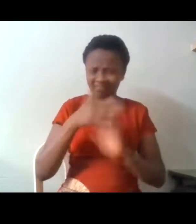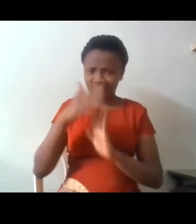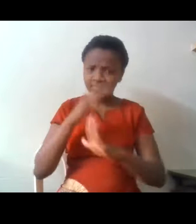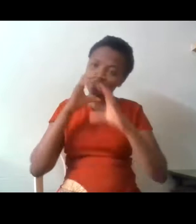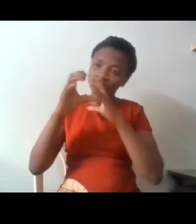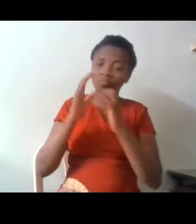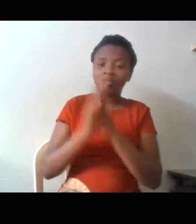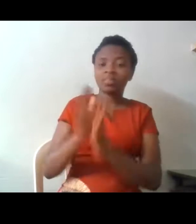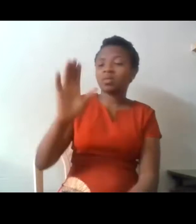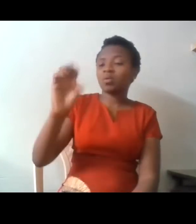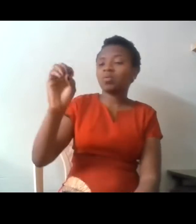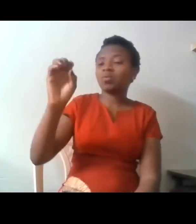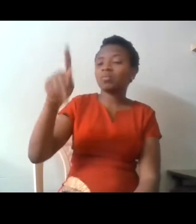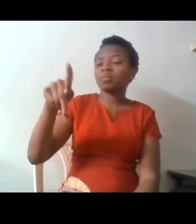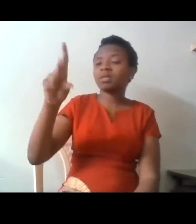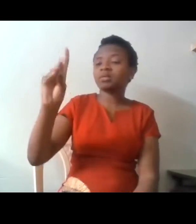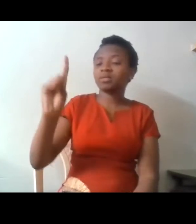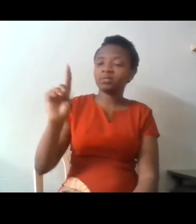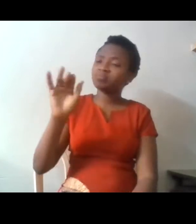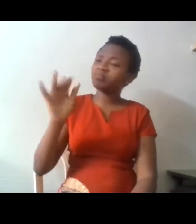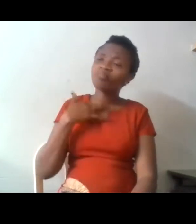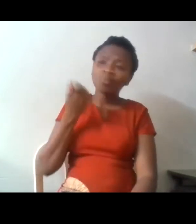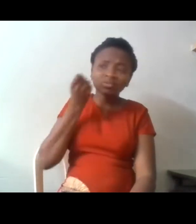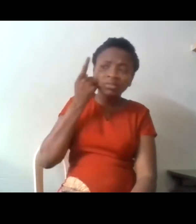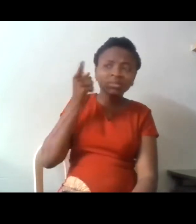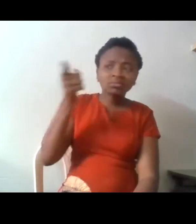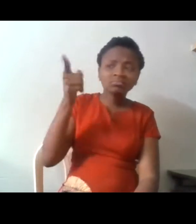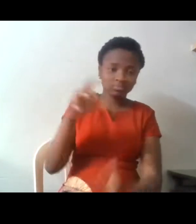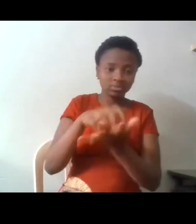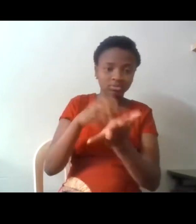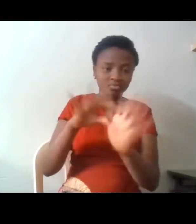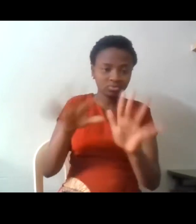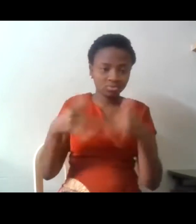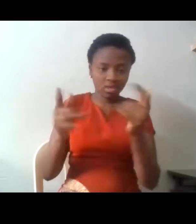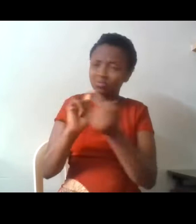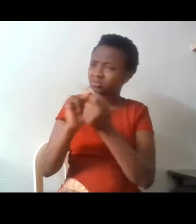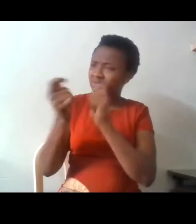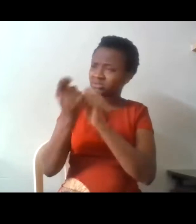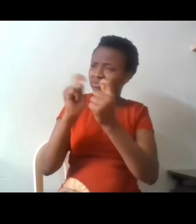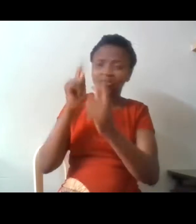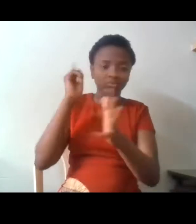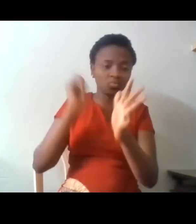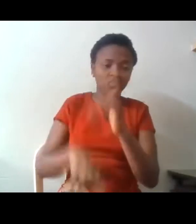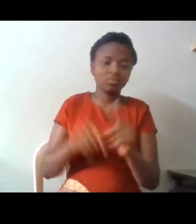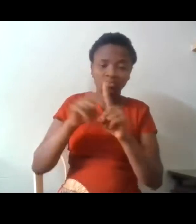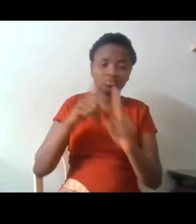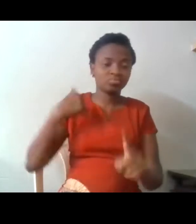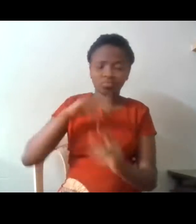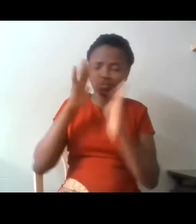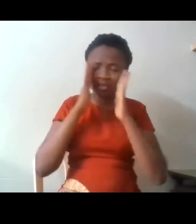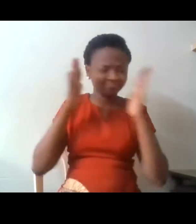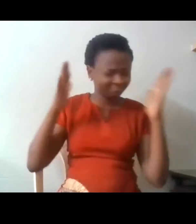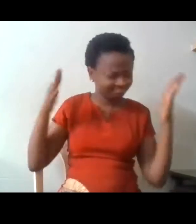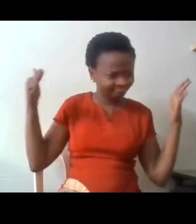seeking to listen, to understand their changing situations, and underscoring our commitment to